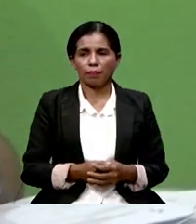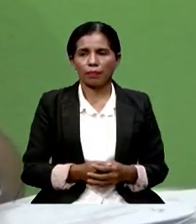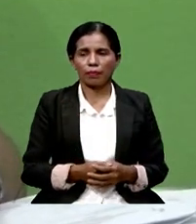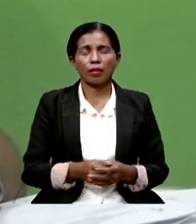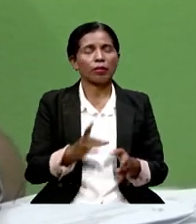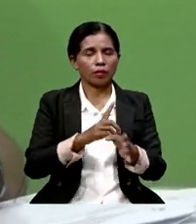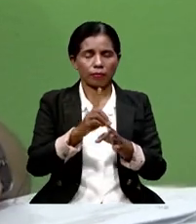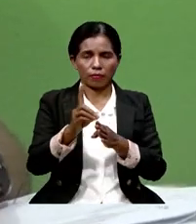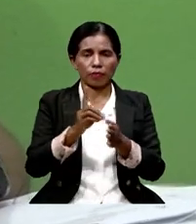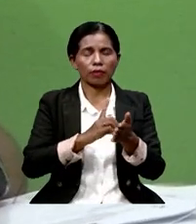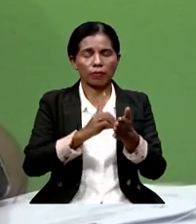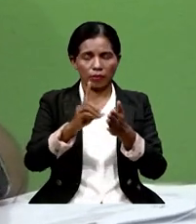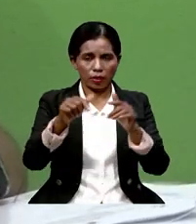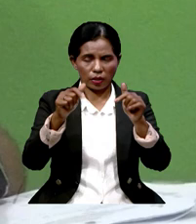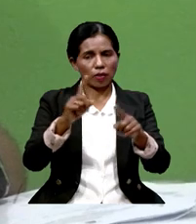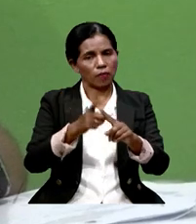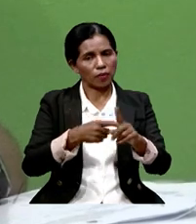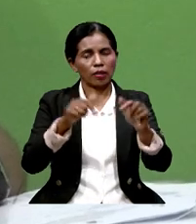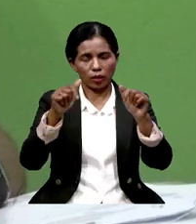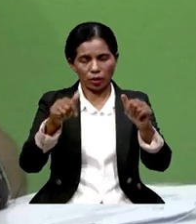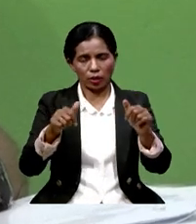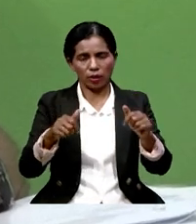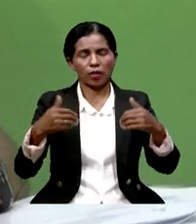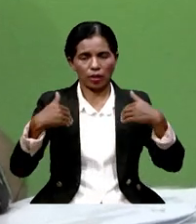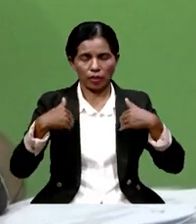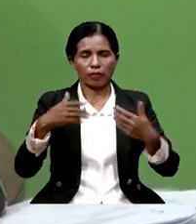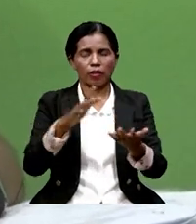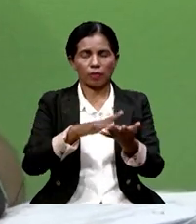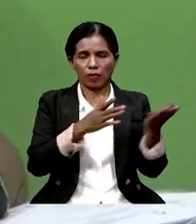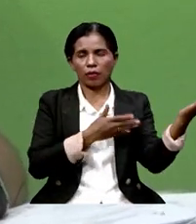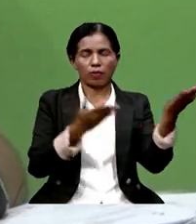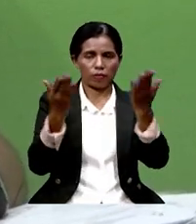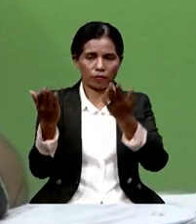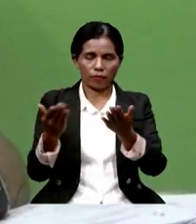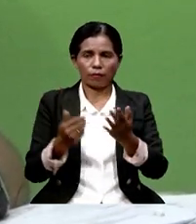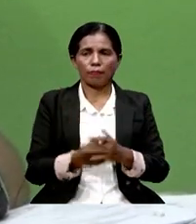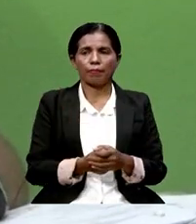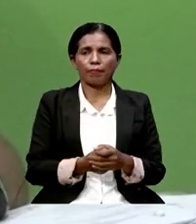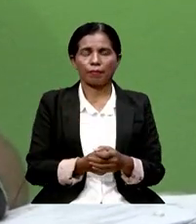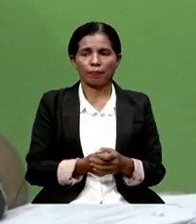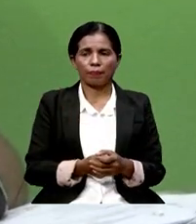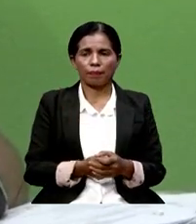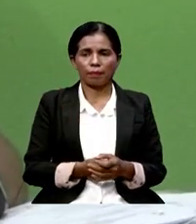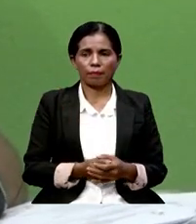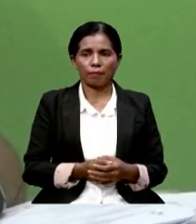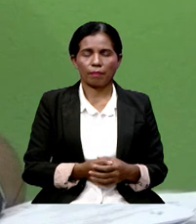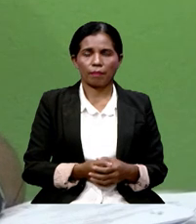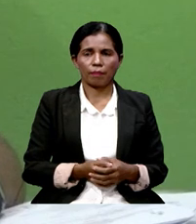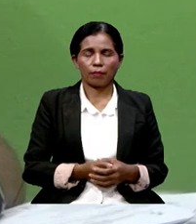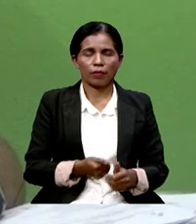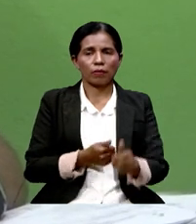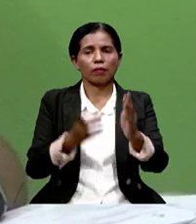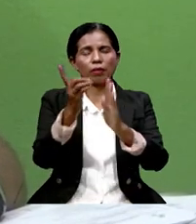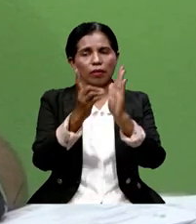semana ida ne o fulan den ni lara mis para kata kene bebele atamona. Bas item den ne. Tirado